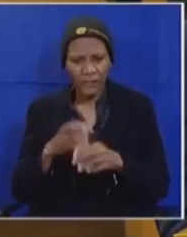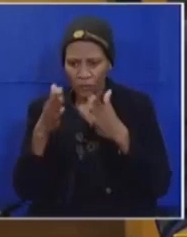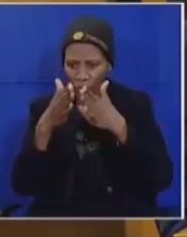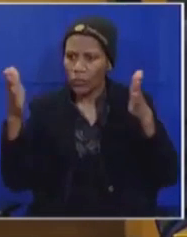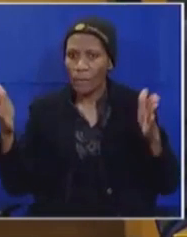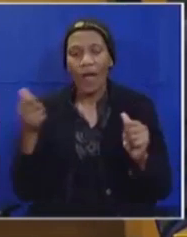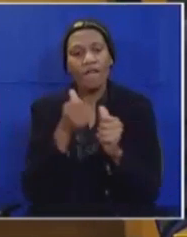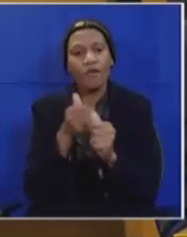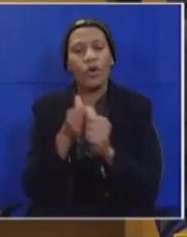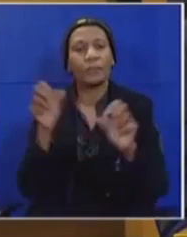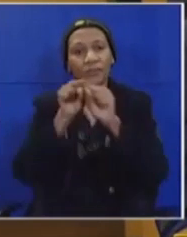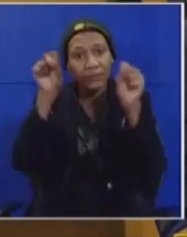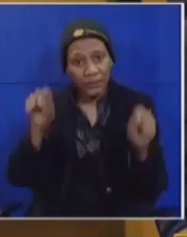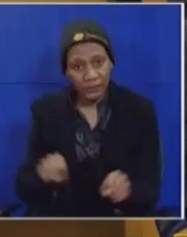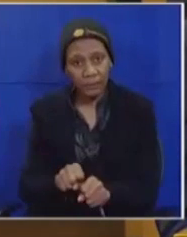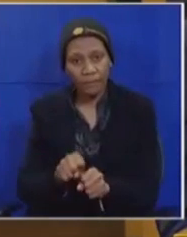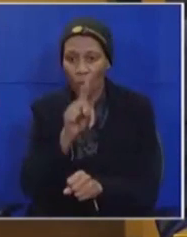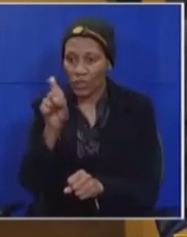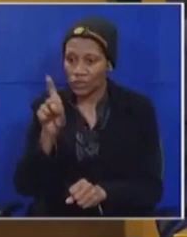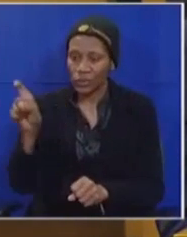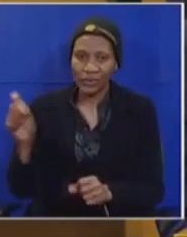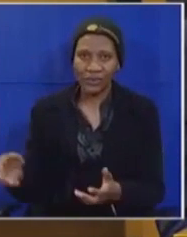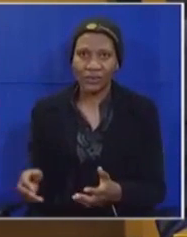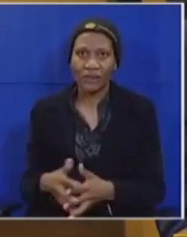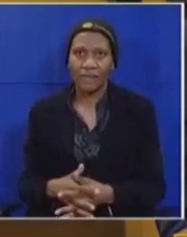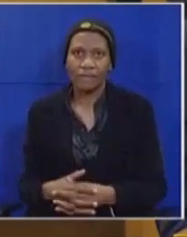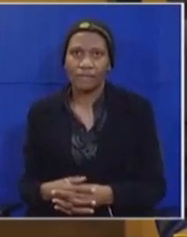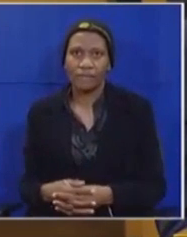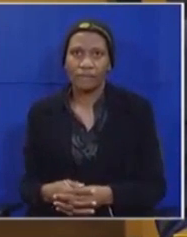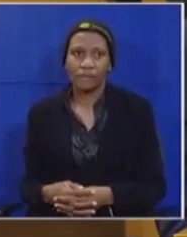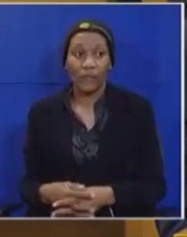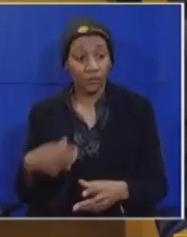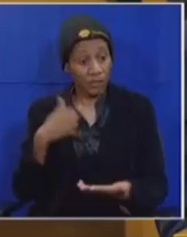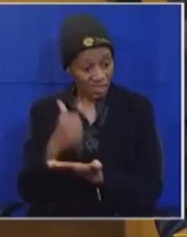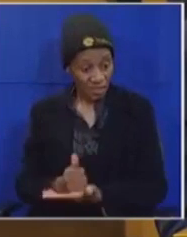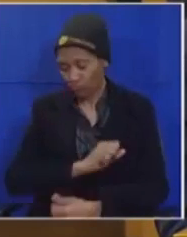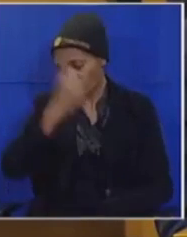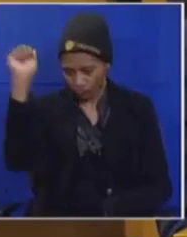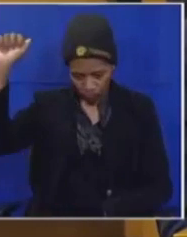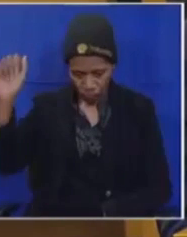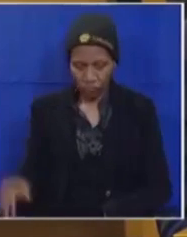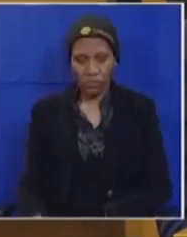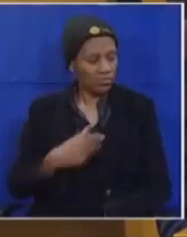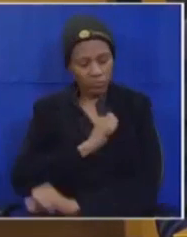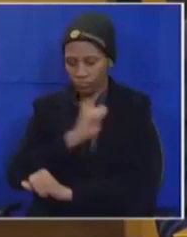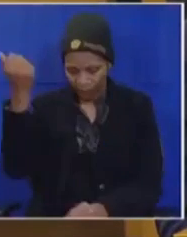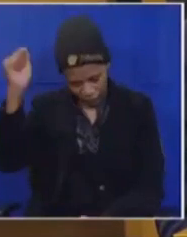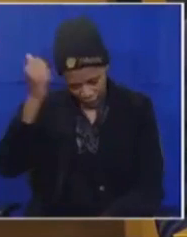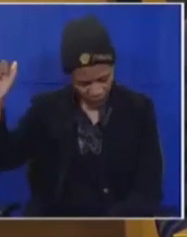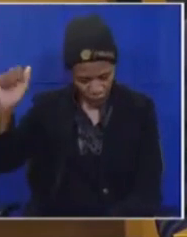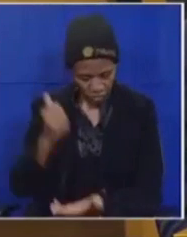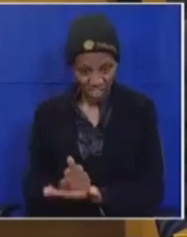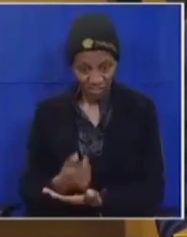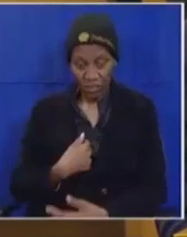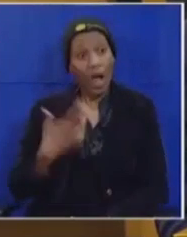follow-up question system here. No, later, please. Honorable please. member, no. I'm not sitting down. Honorable member, I'm not we sitting have- down. Honorable member, I need to make